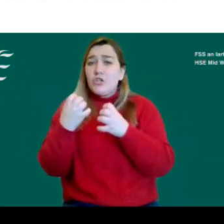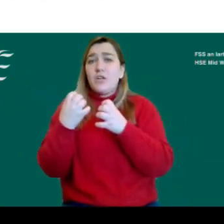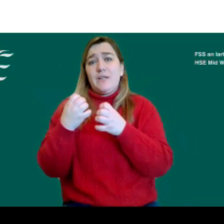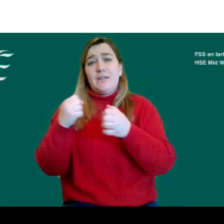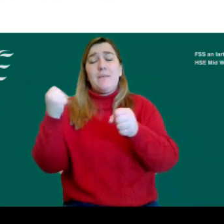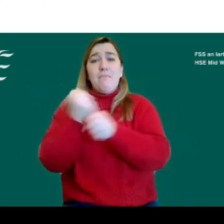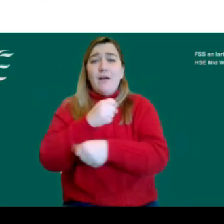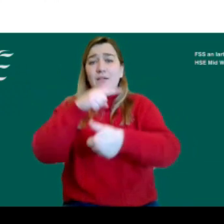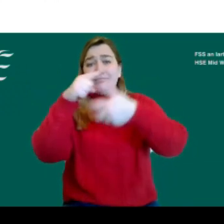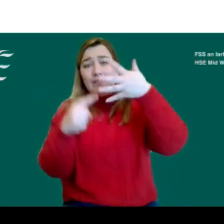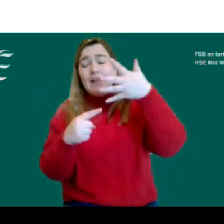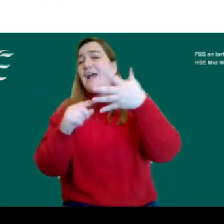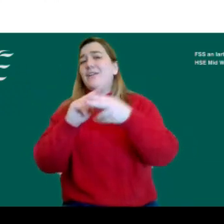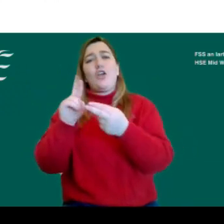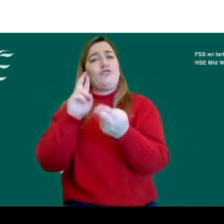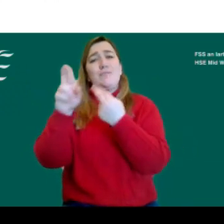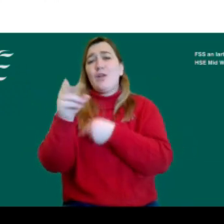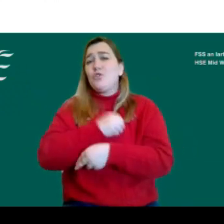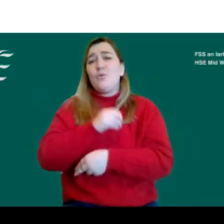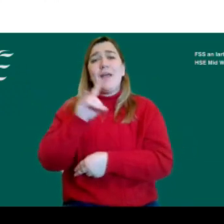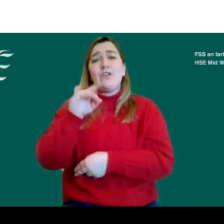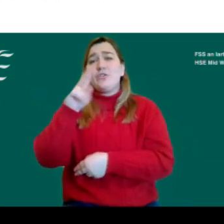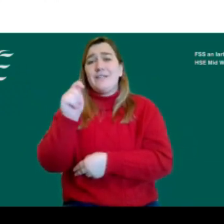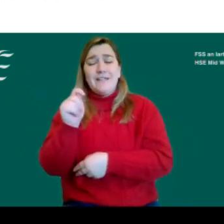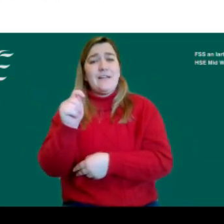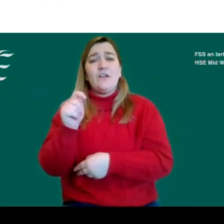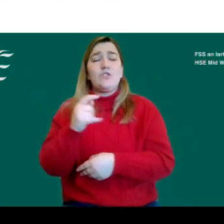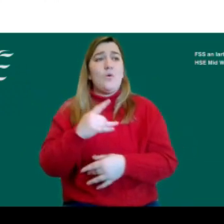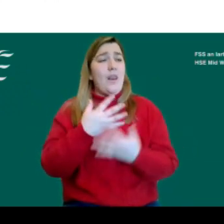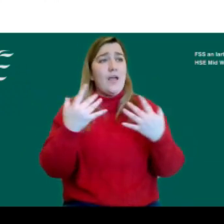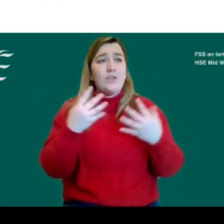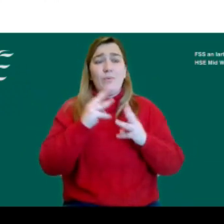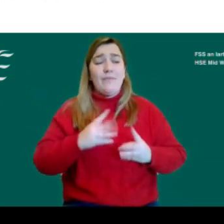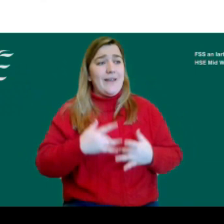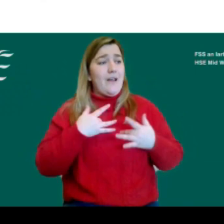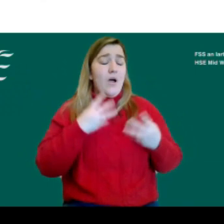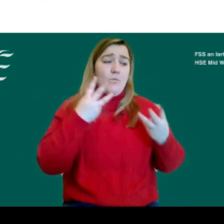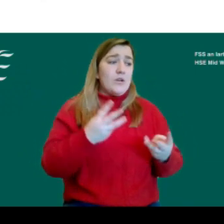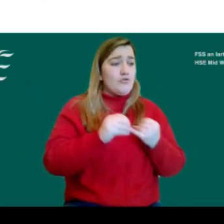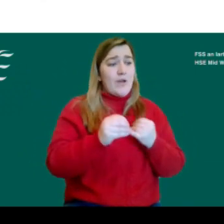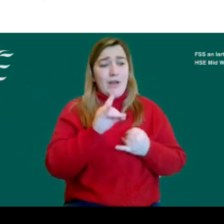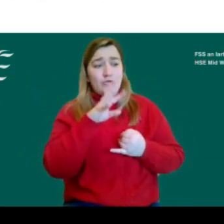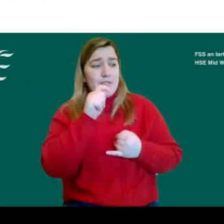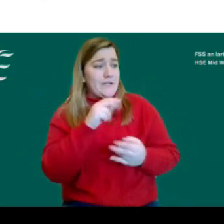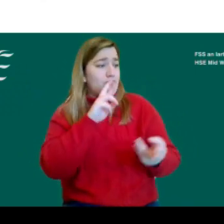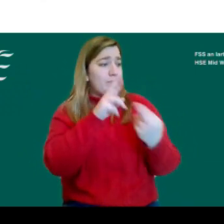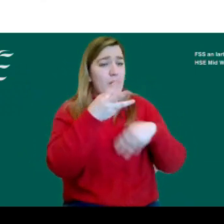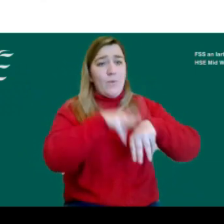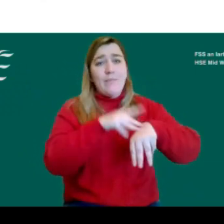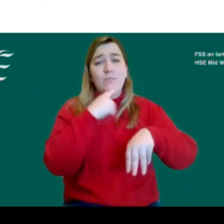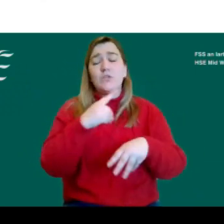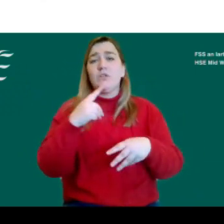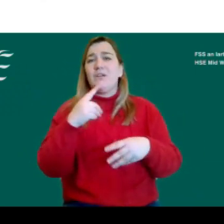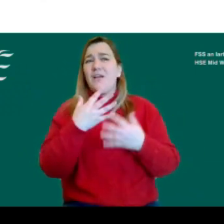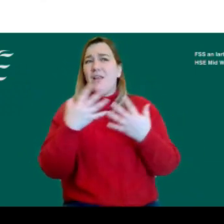haven't been heard, they want to try HRT, and they respond very well to it and their mood improves. But there are a cohort of women that need a little bit of help and they need counselling. Sometimes they need